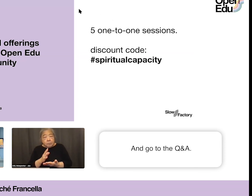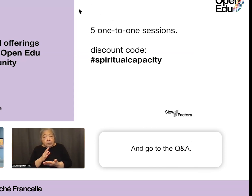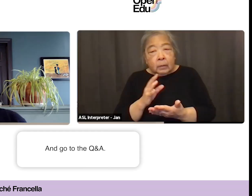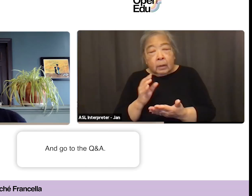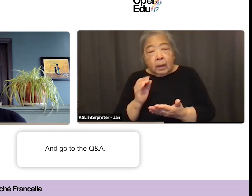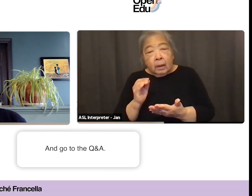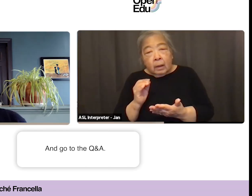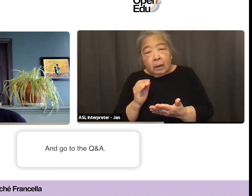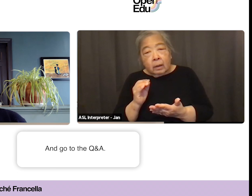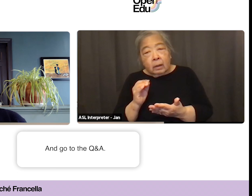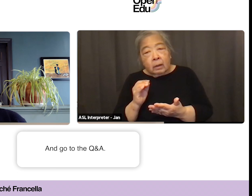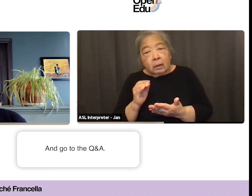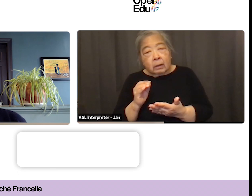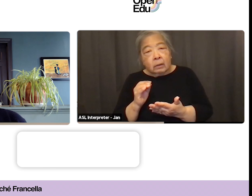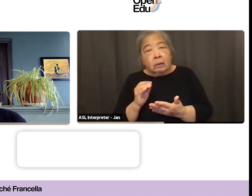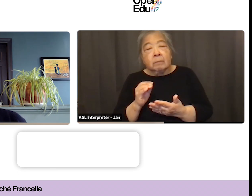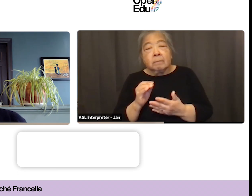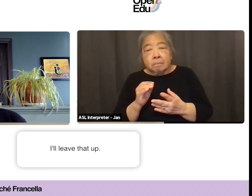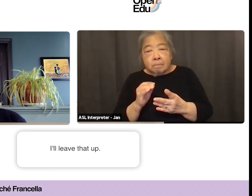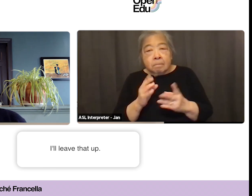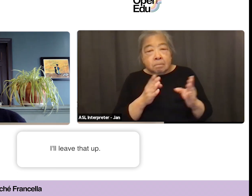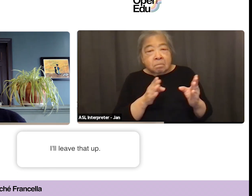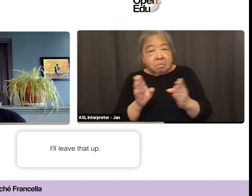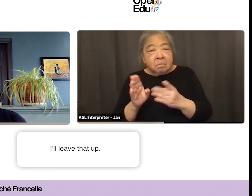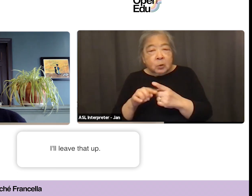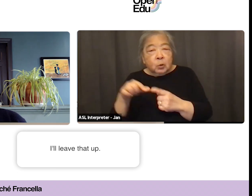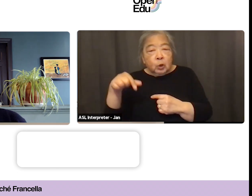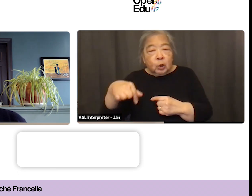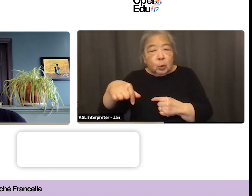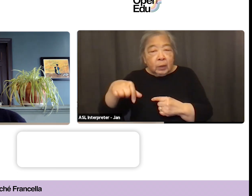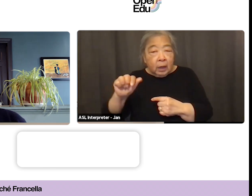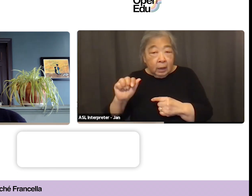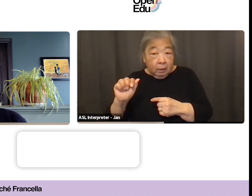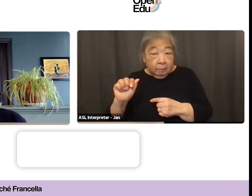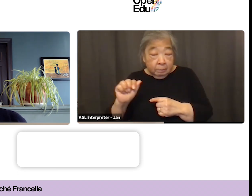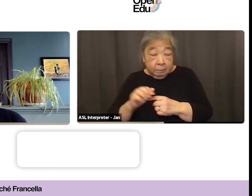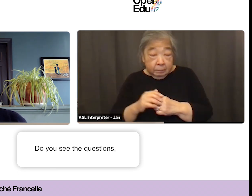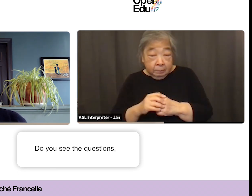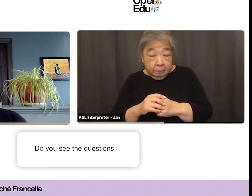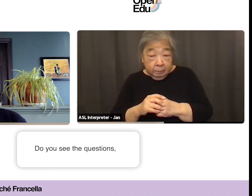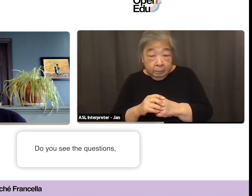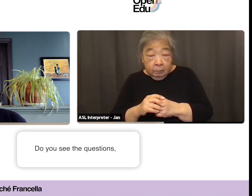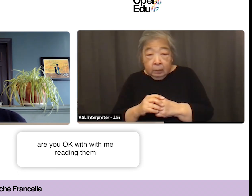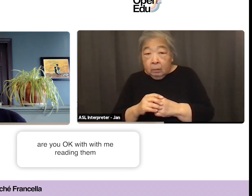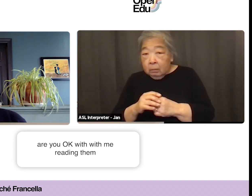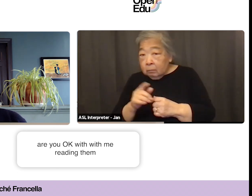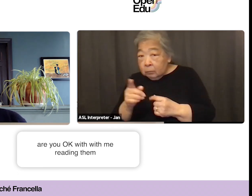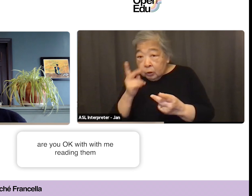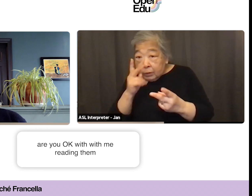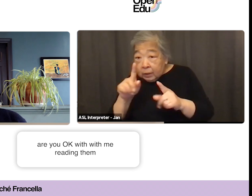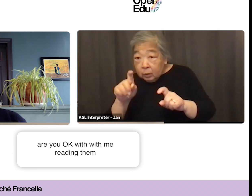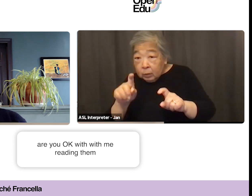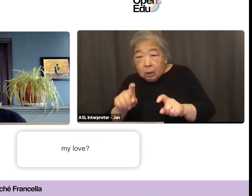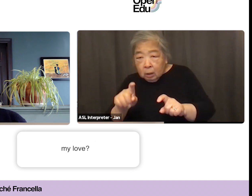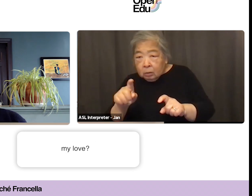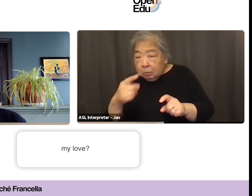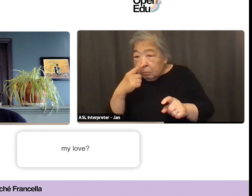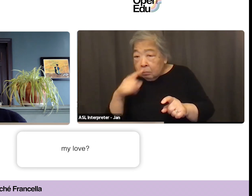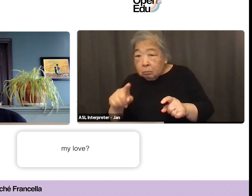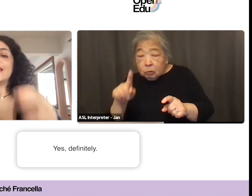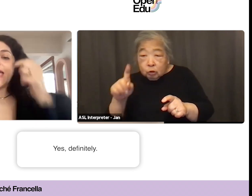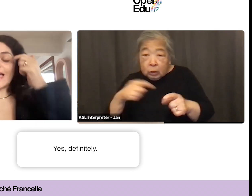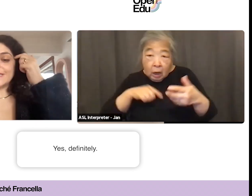and go to the Q&A. I'll leave that up. Celine, do you see the questions? Are you okay with me reading them, my